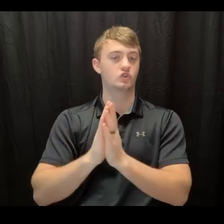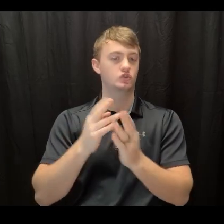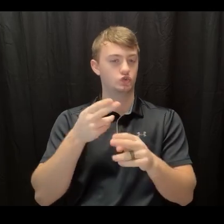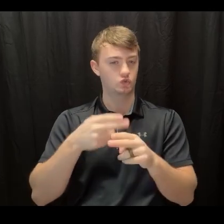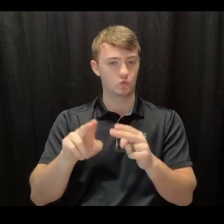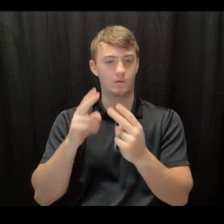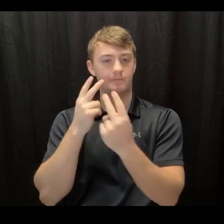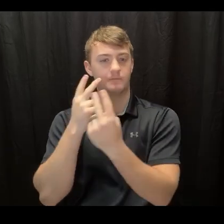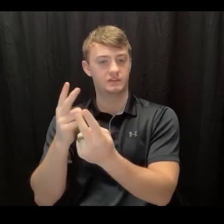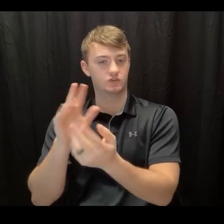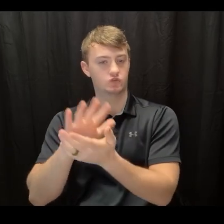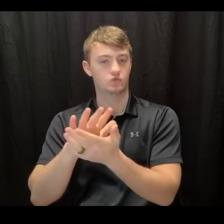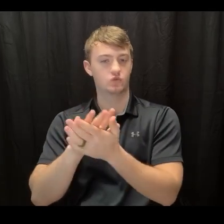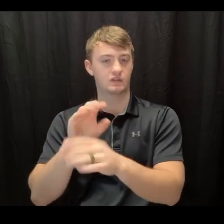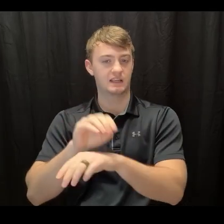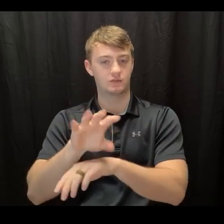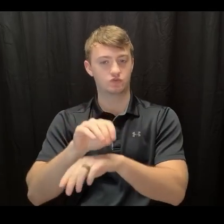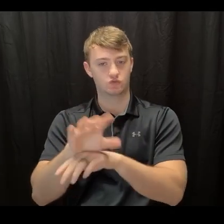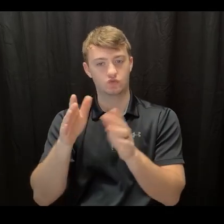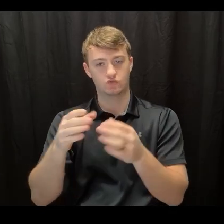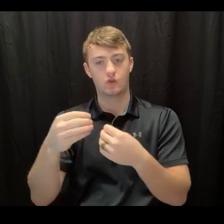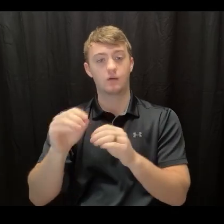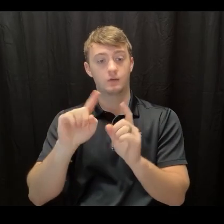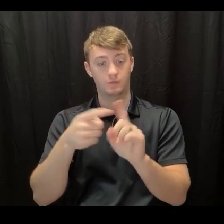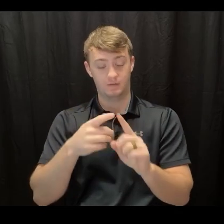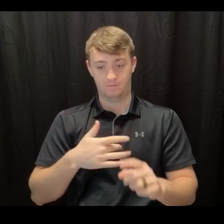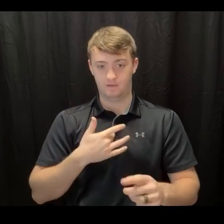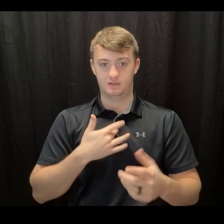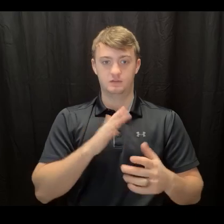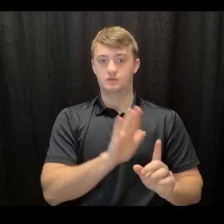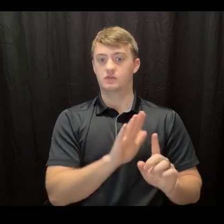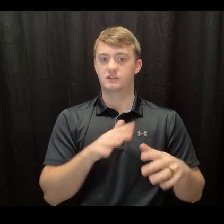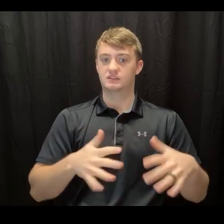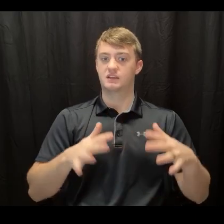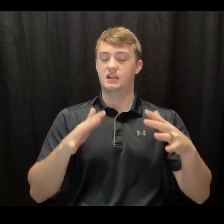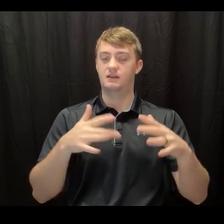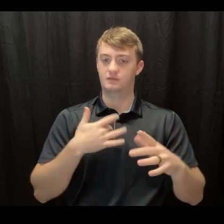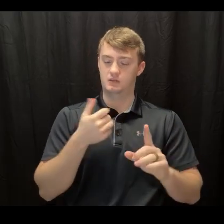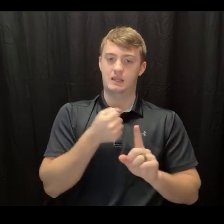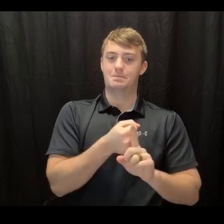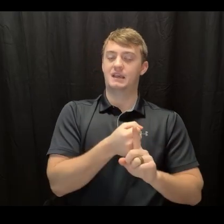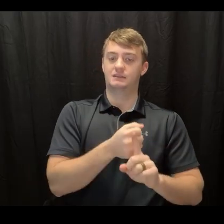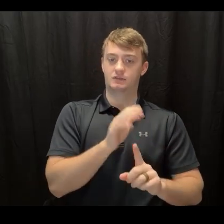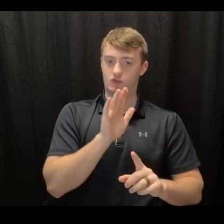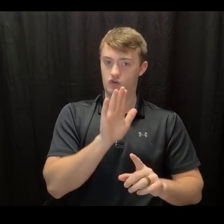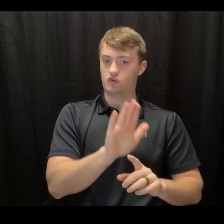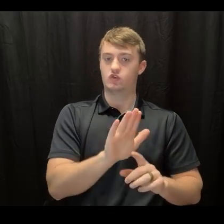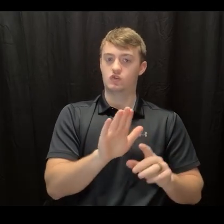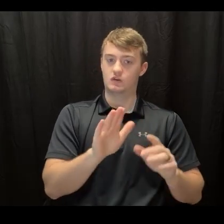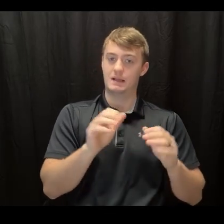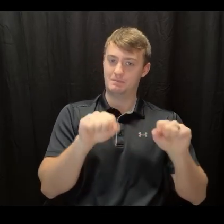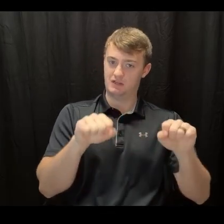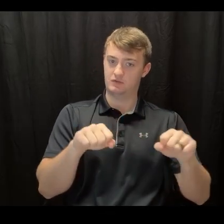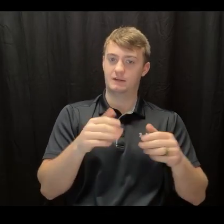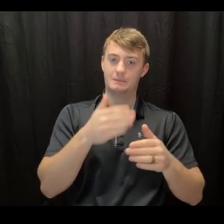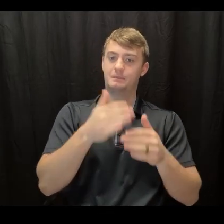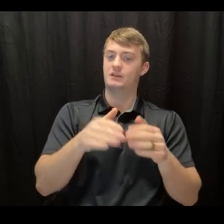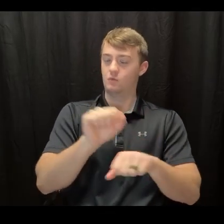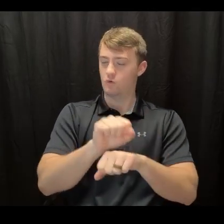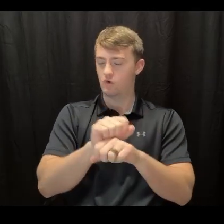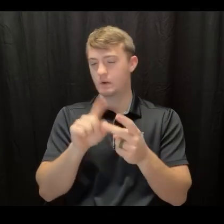permitted to request a short visit to the school counselor's office when she finds her anxiety is impacting her ability to complete work